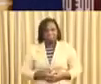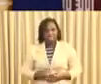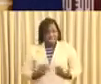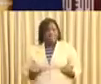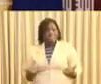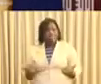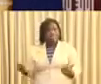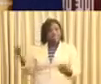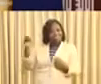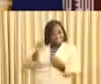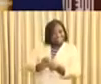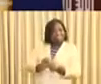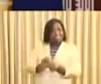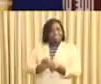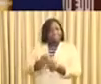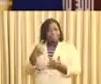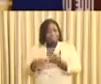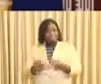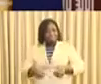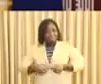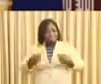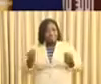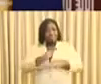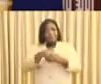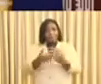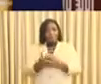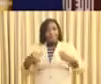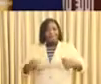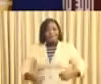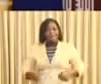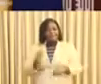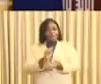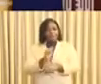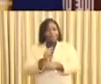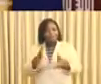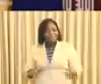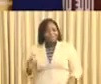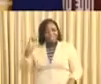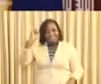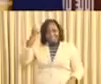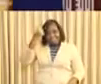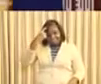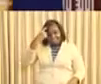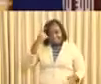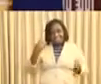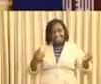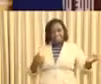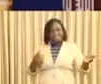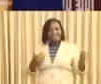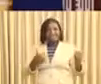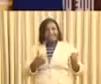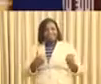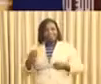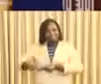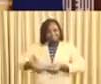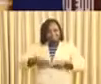given to all health workers, government has enabled domestic production and supply of protective equipment to our